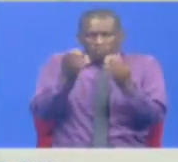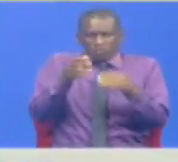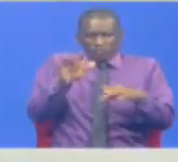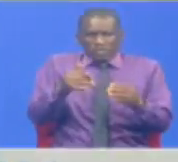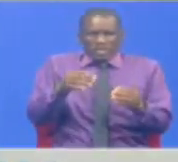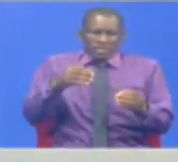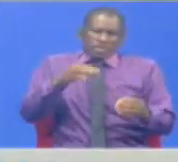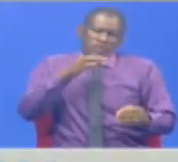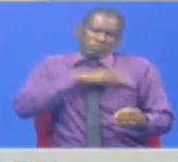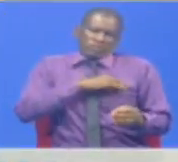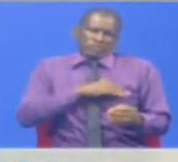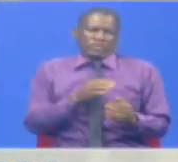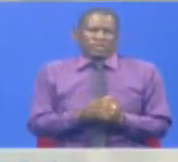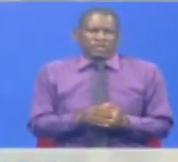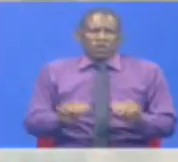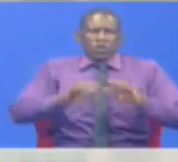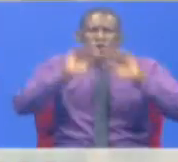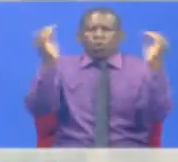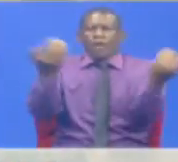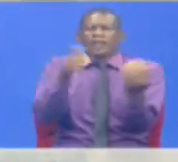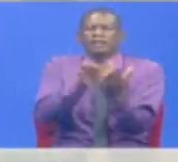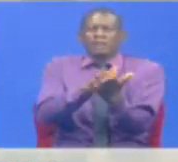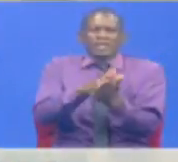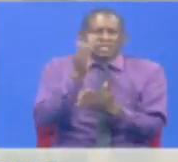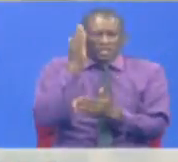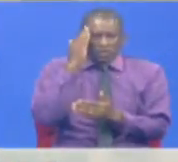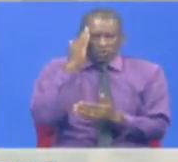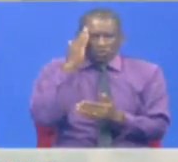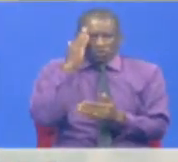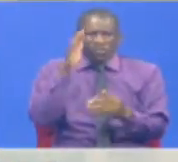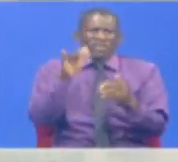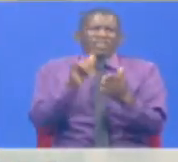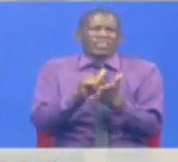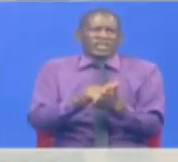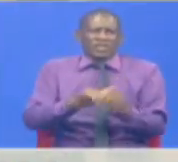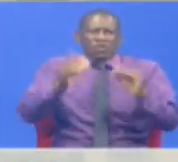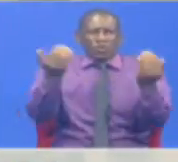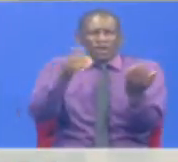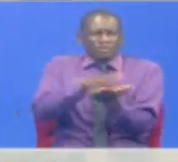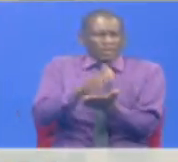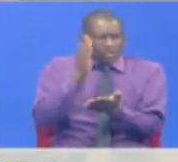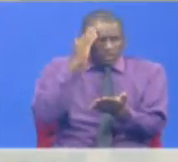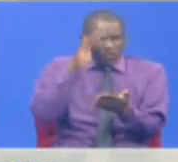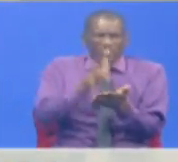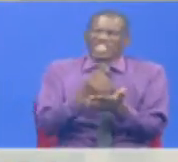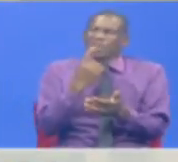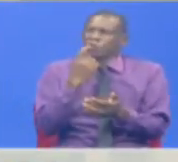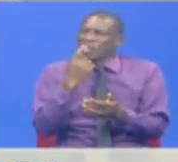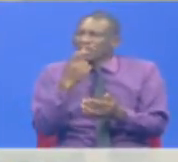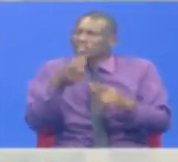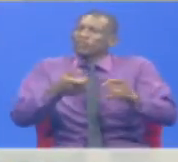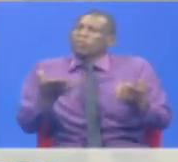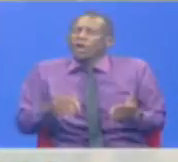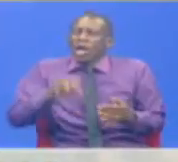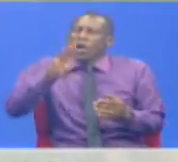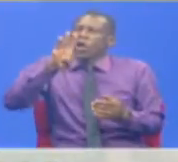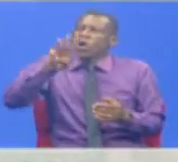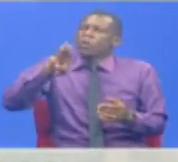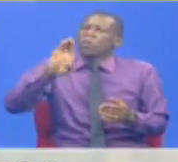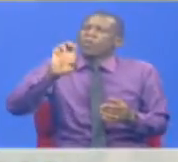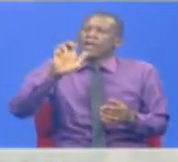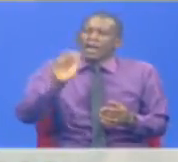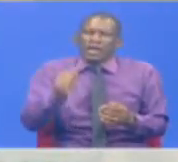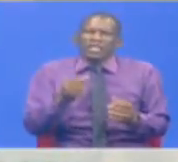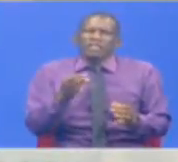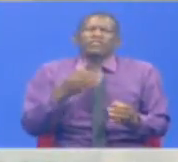crop. World Bank wanajua ya kwamba mchele inatoka Mwea. Na kama wanataka